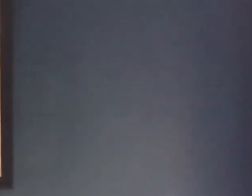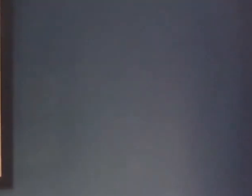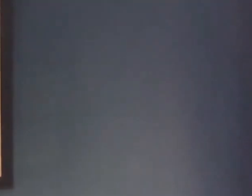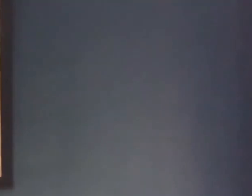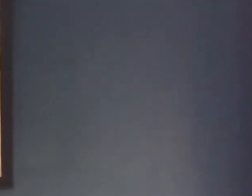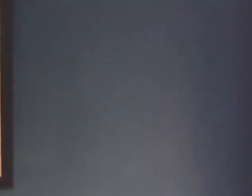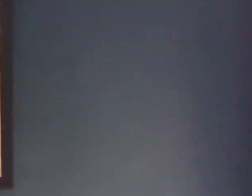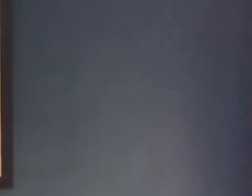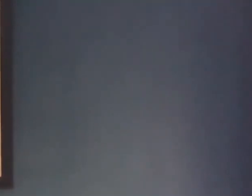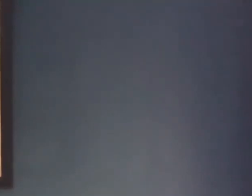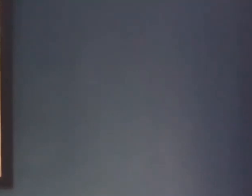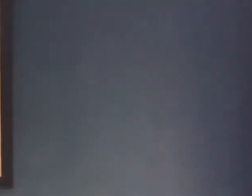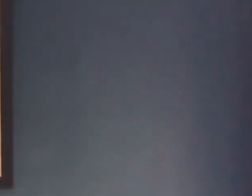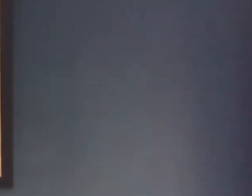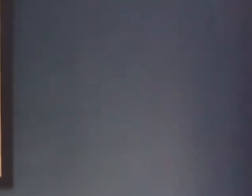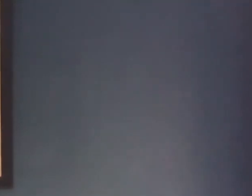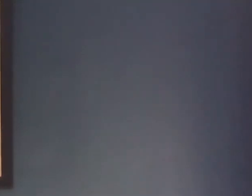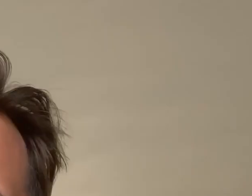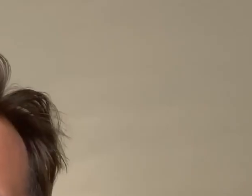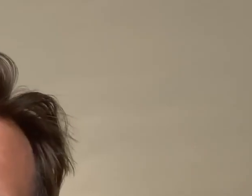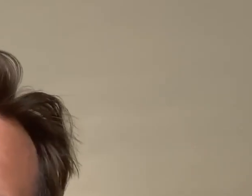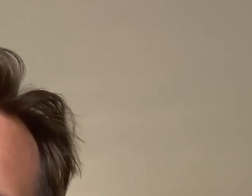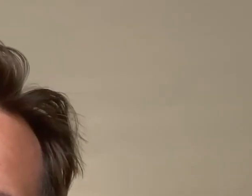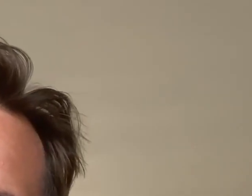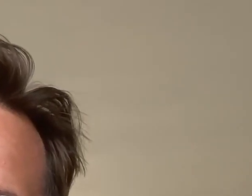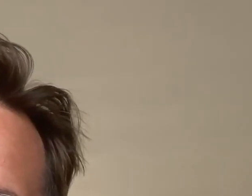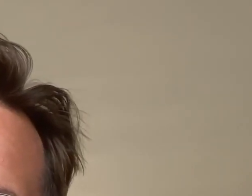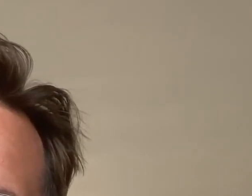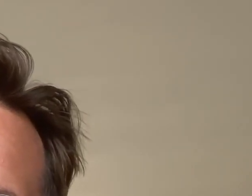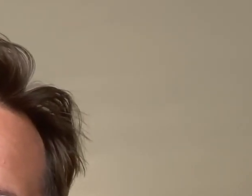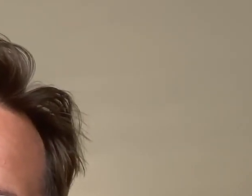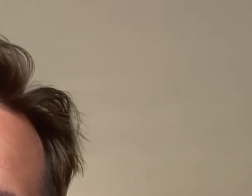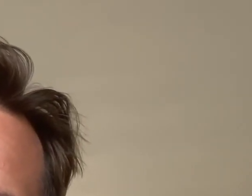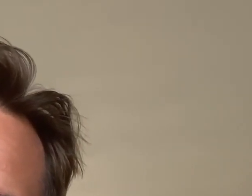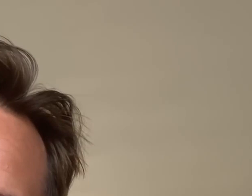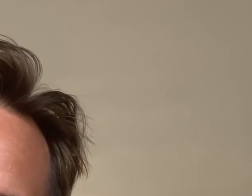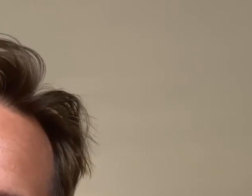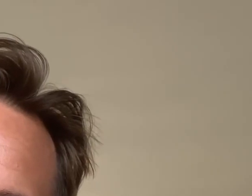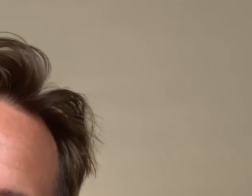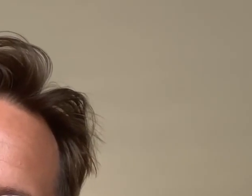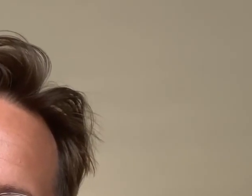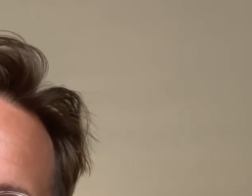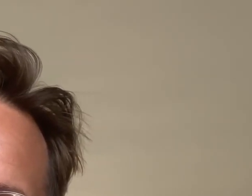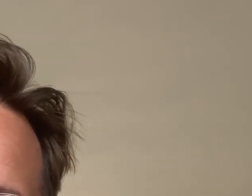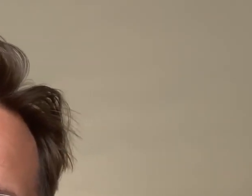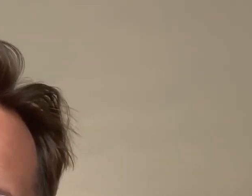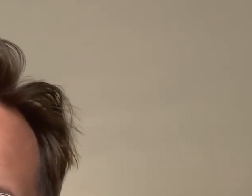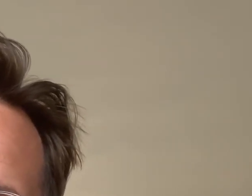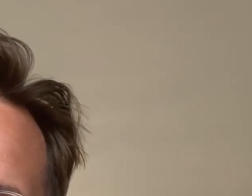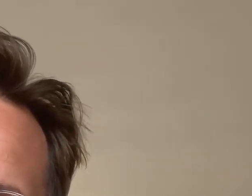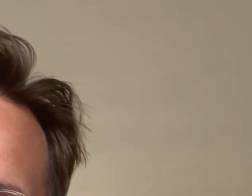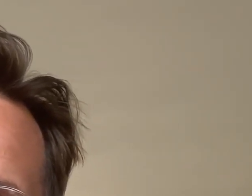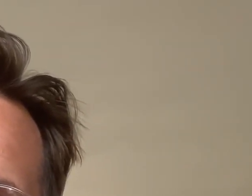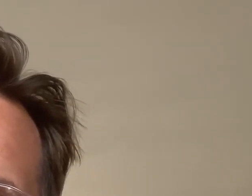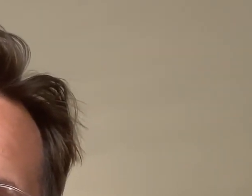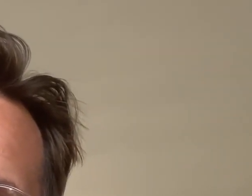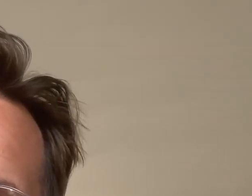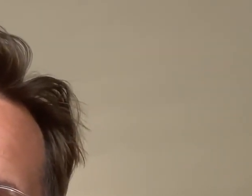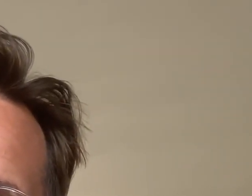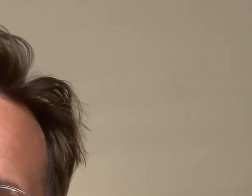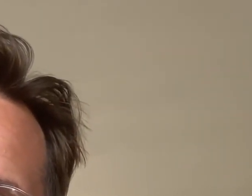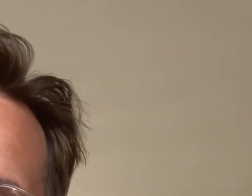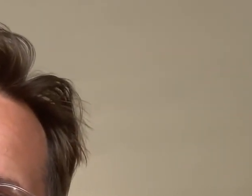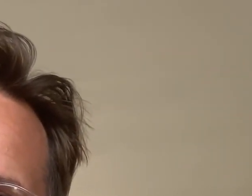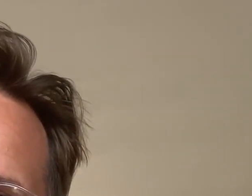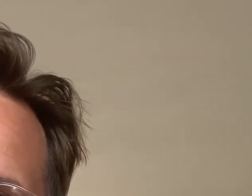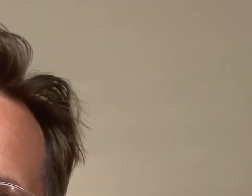be gracious to you. The Lord turn his face